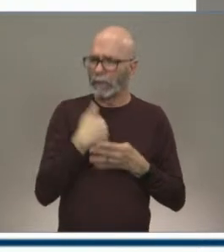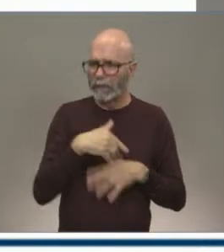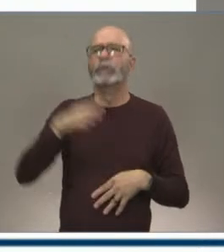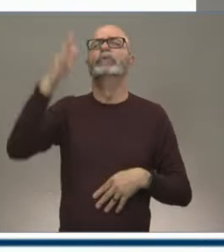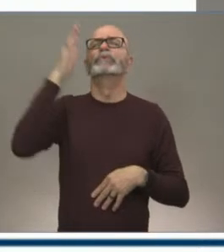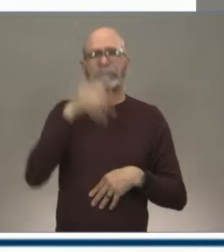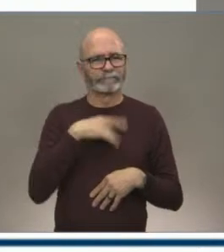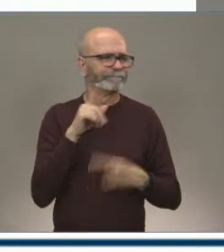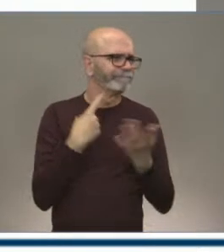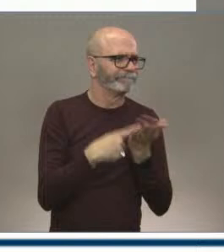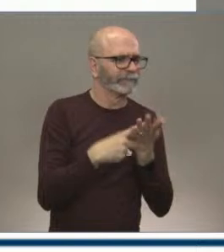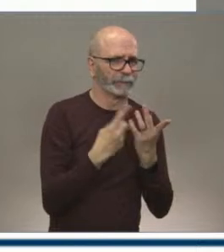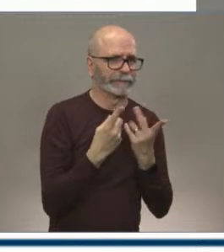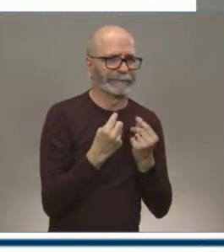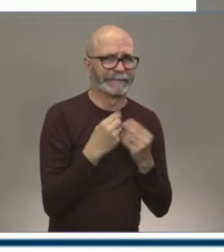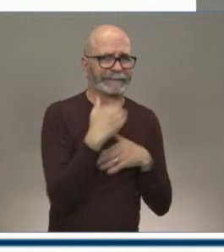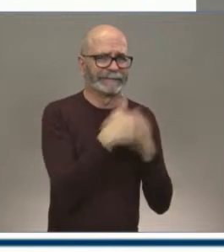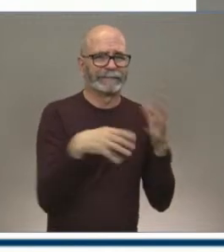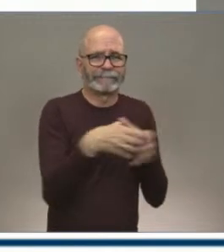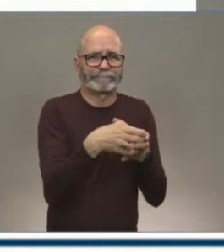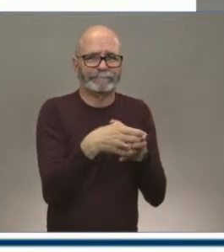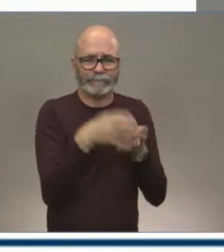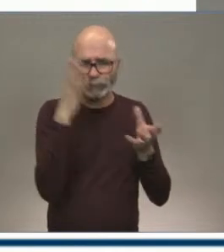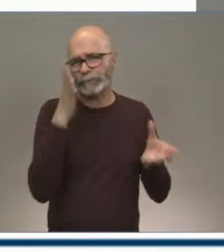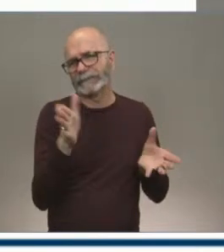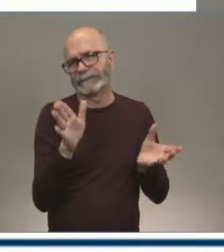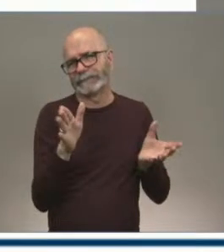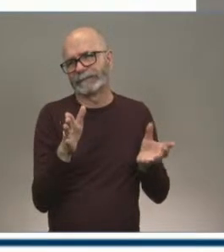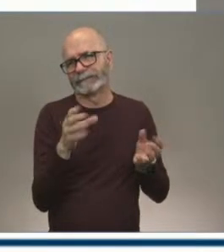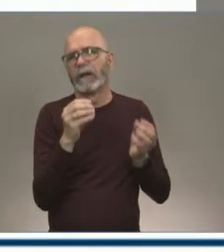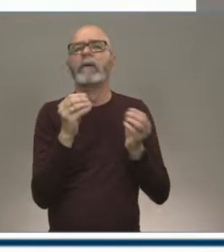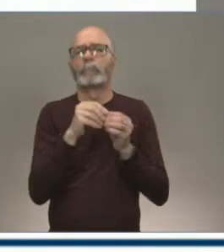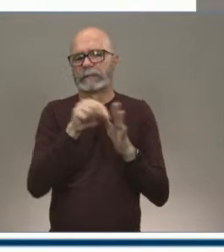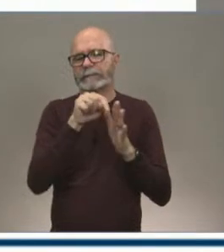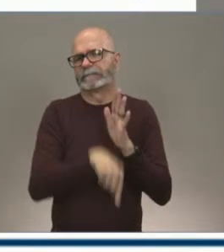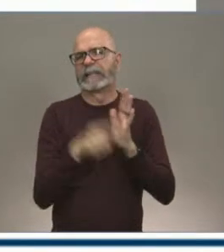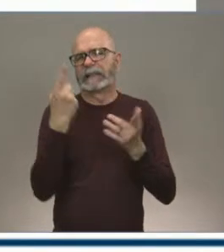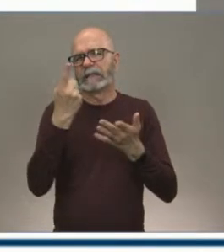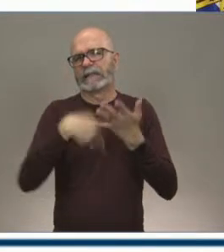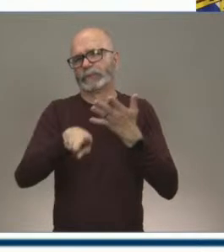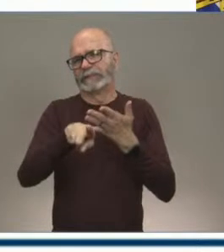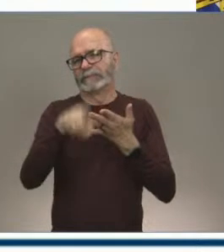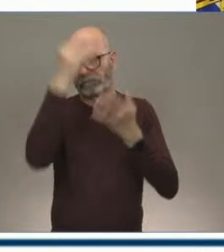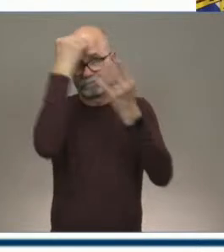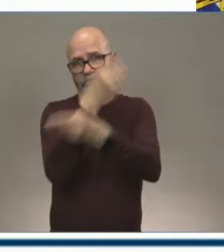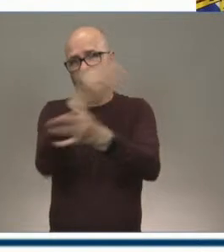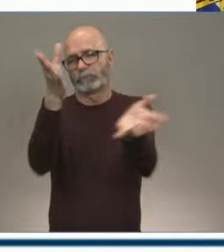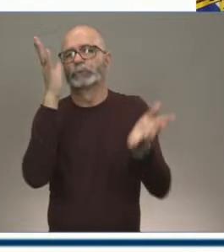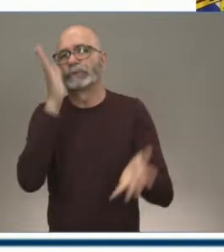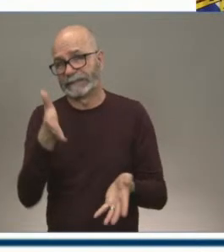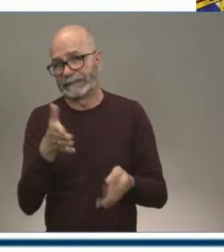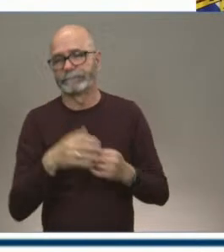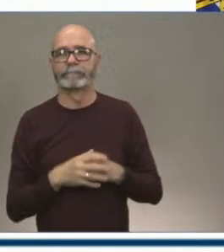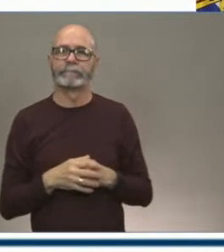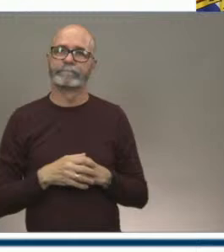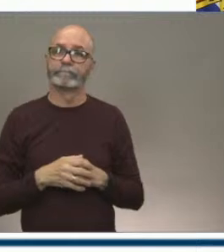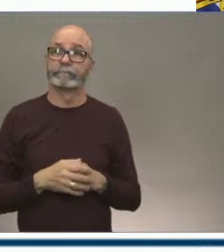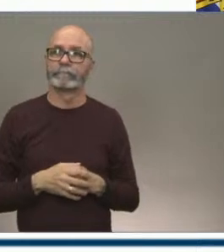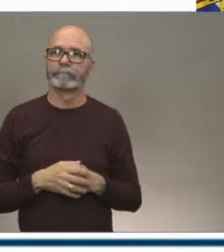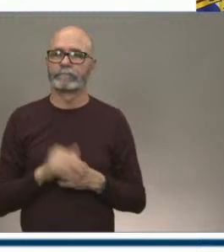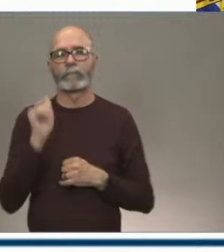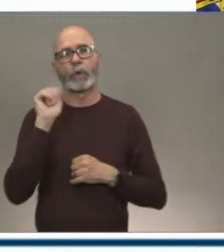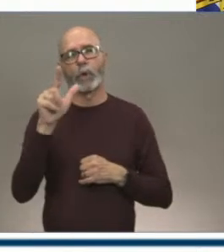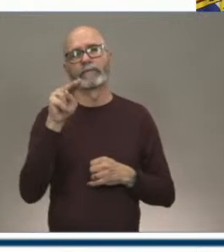my communications folks, and we'll give a more comprehensive answer on that next week. Next question will go to Lindsay Armstrong with All Nova